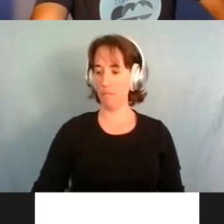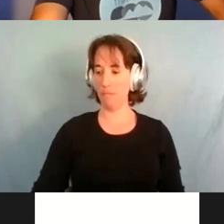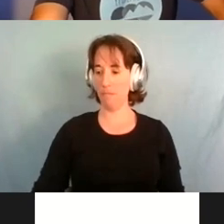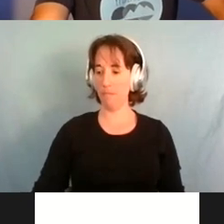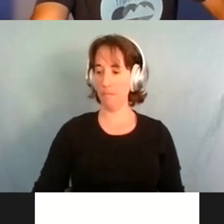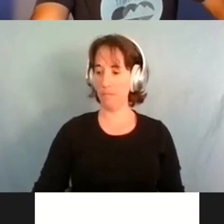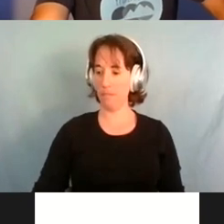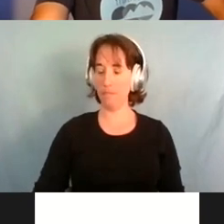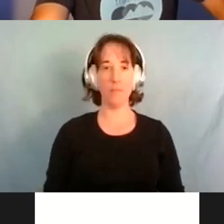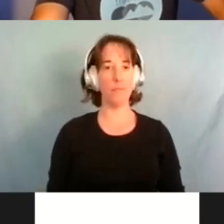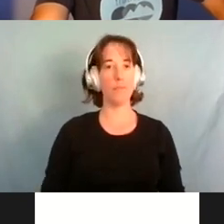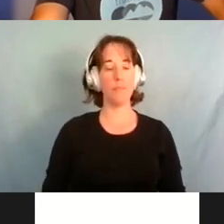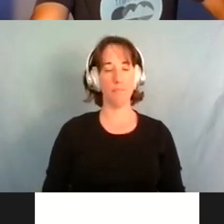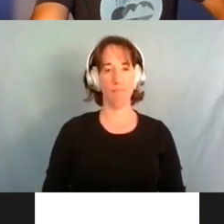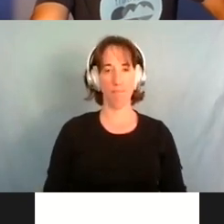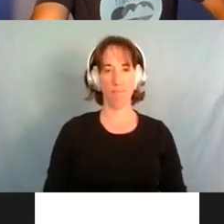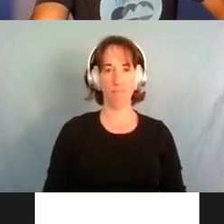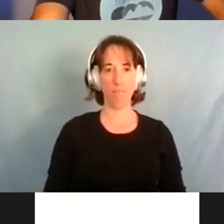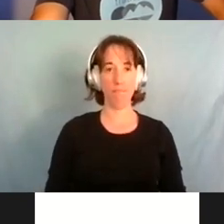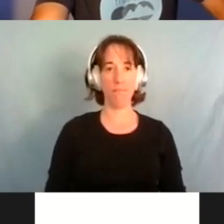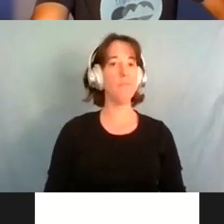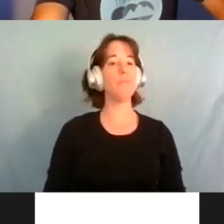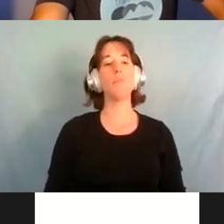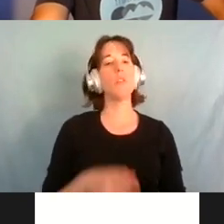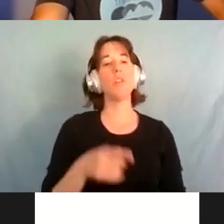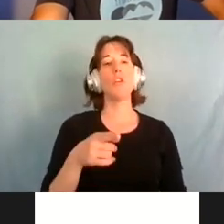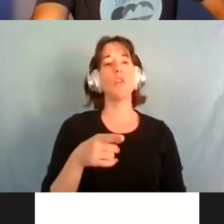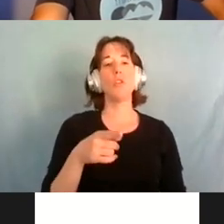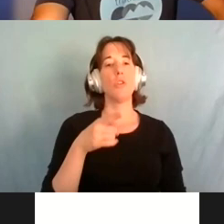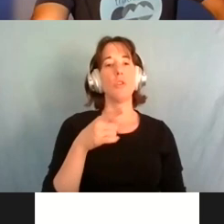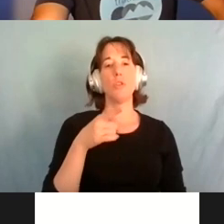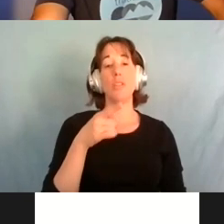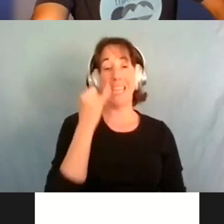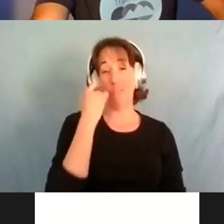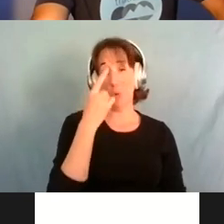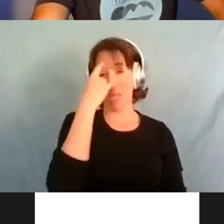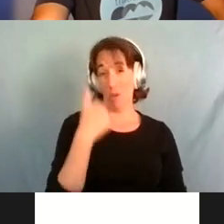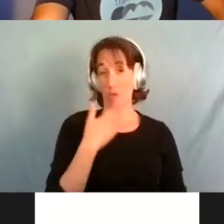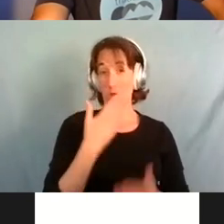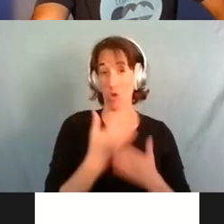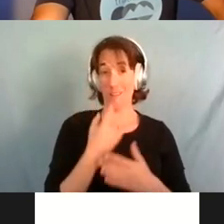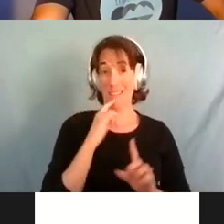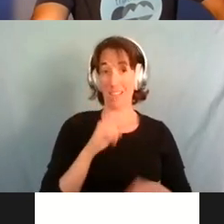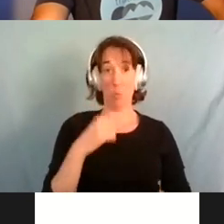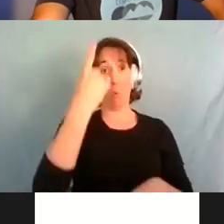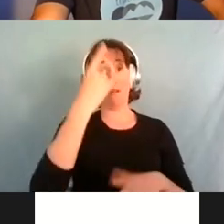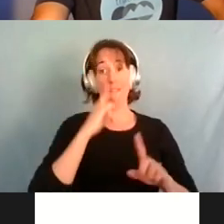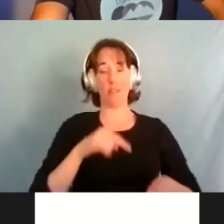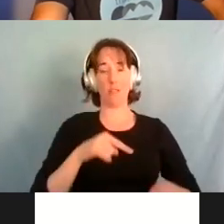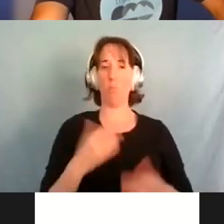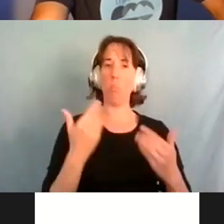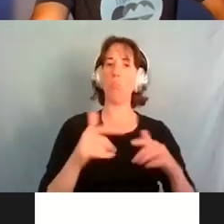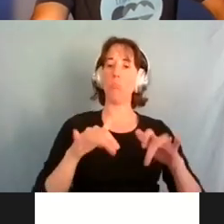And you don't have to try and go for all 5 at once. If you think you have a good answer for one of them, then go ahead, share that as well.